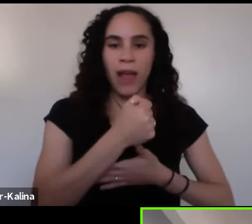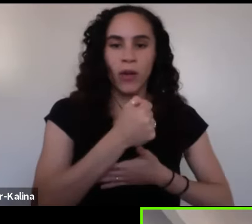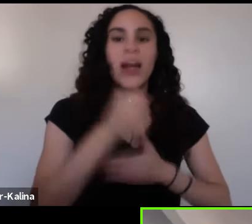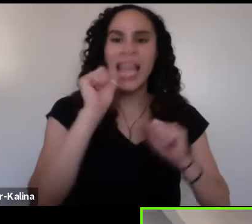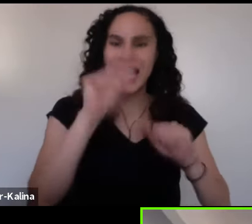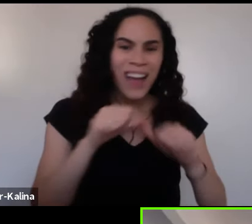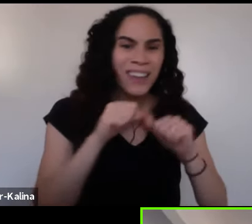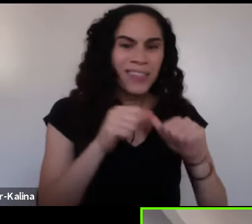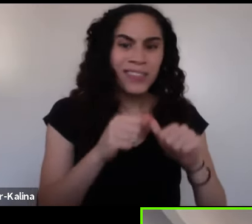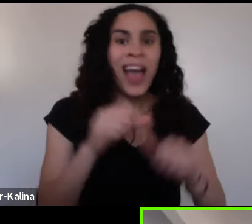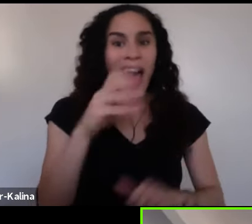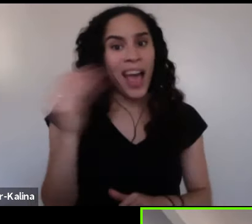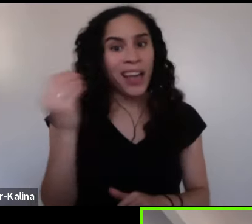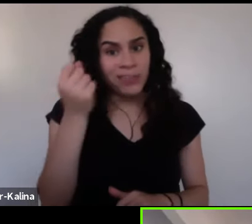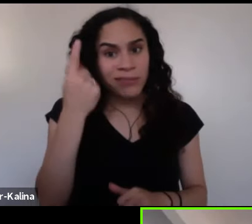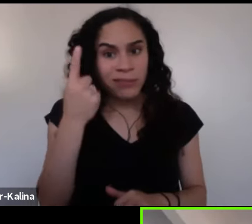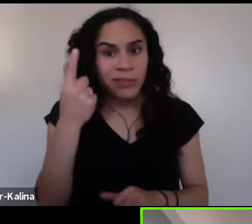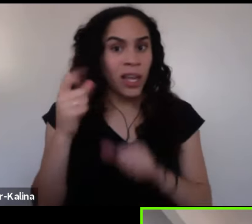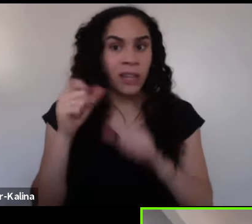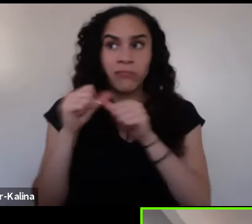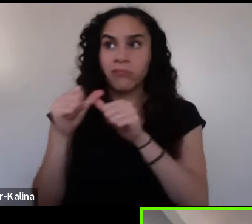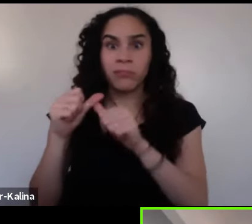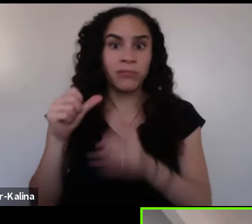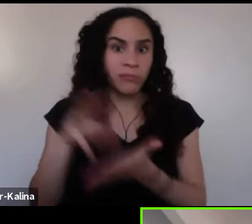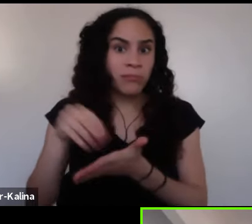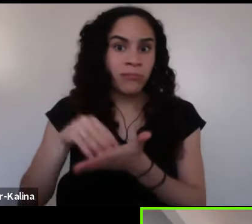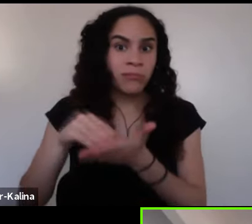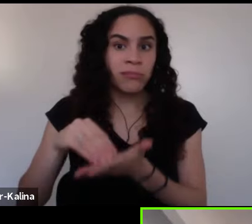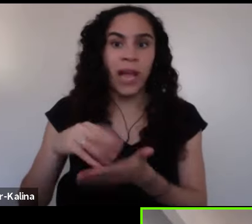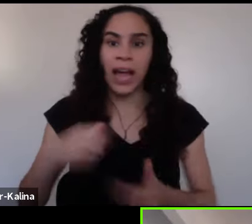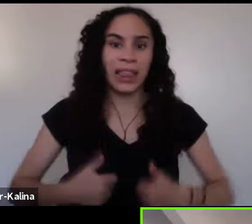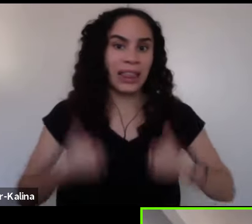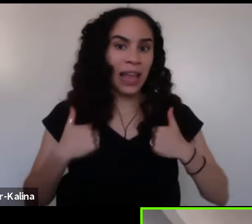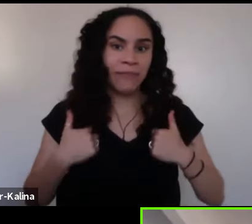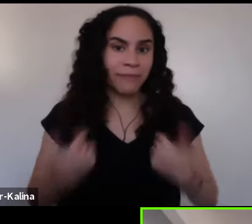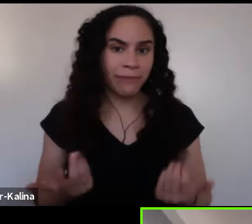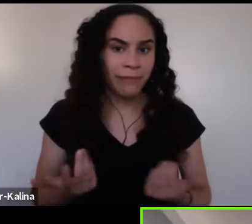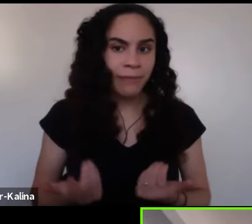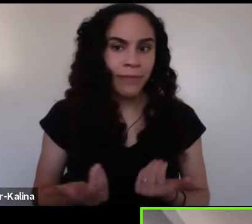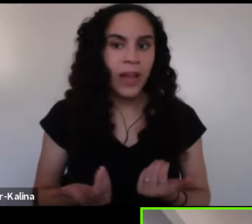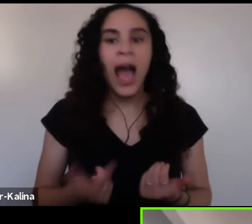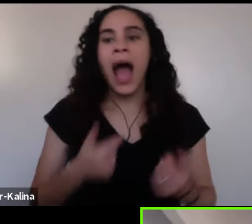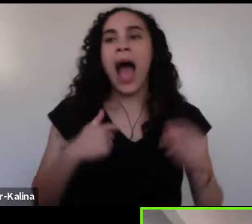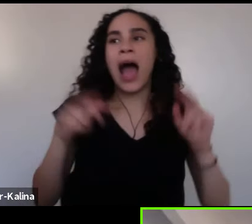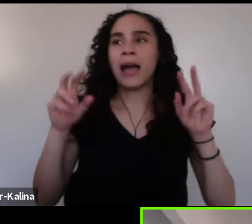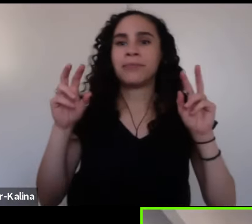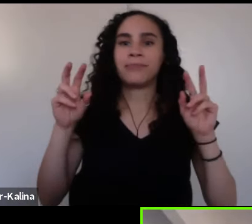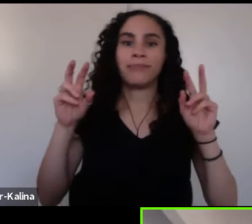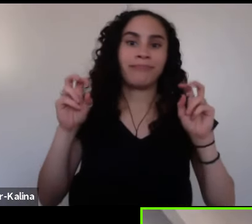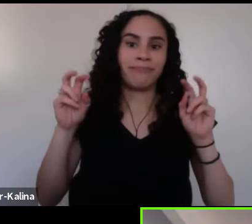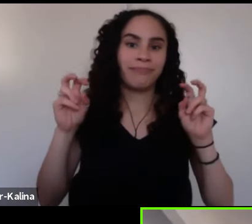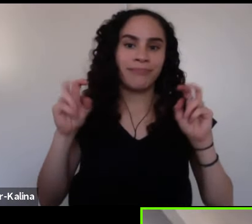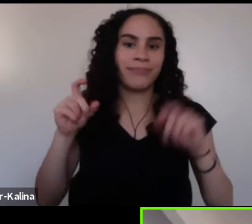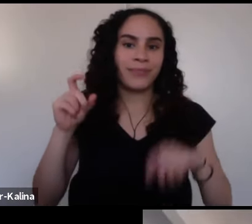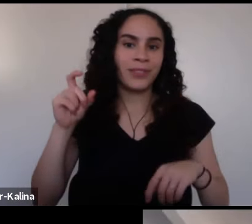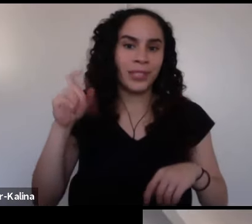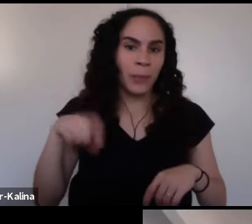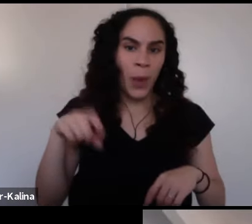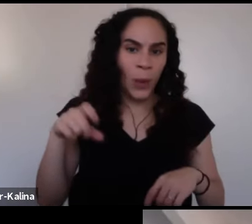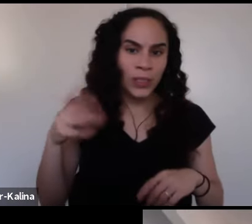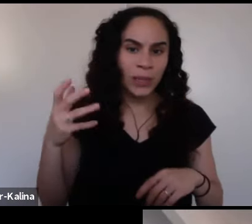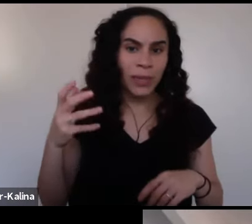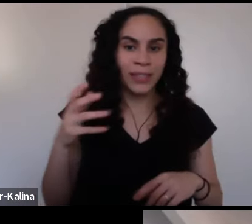lifetime thing. I mean, I'm still, I'm supposedly the subject matter expert, which I still think is really hilarious.